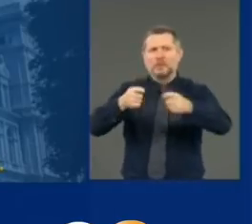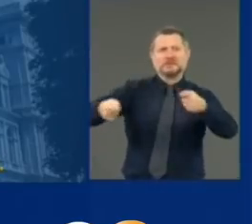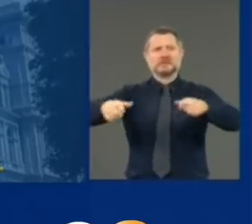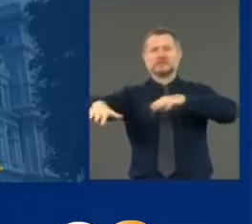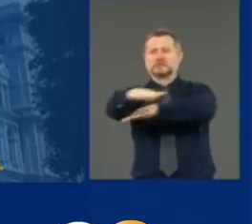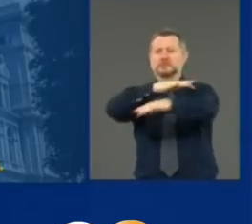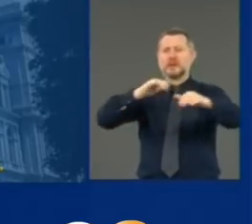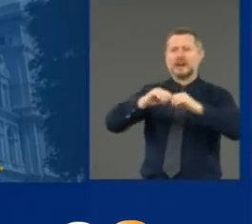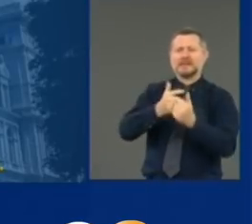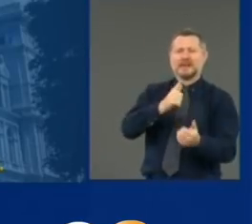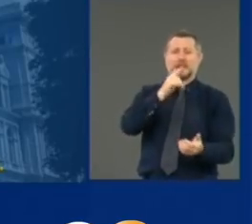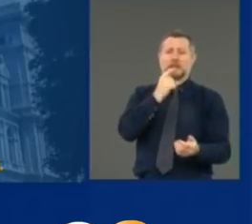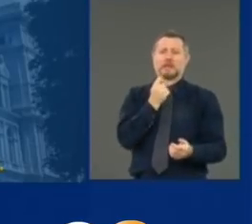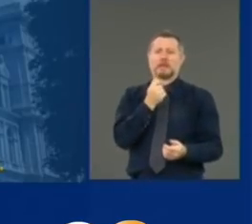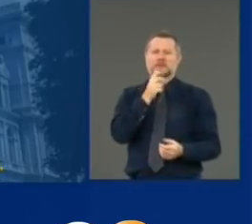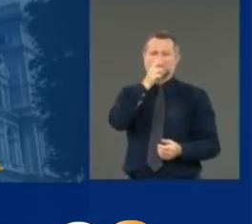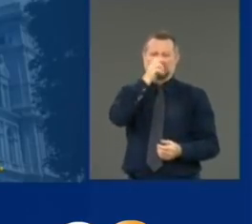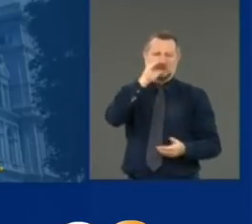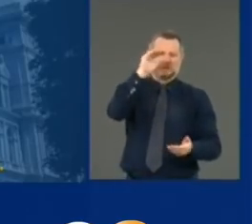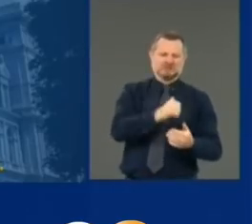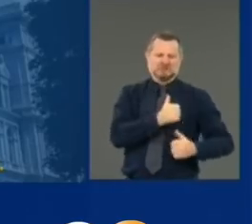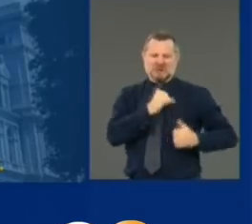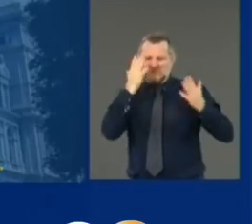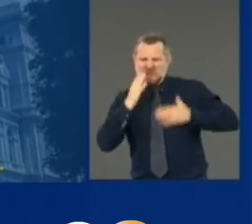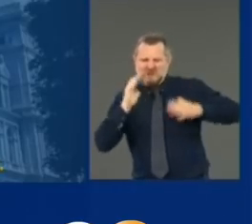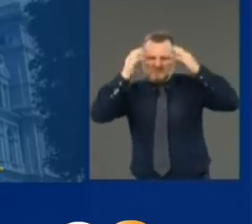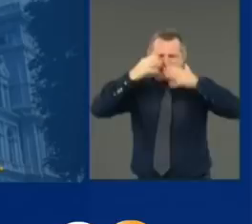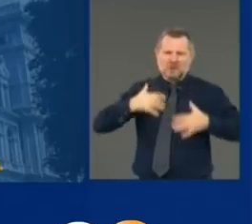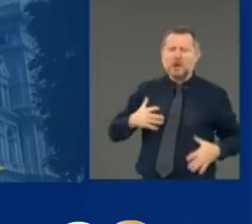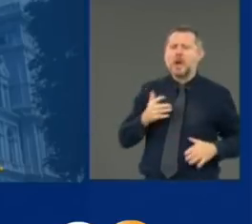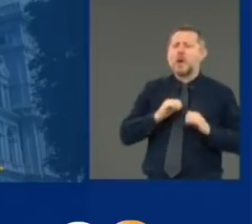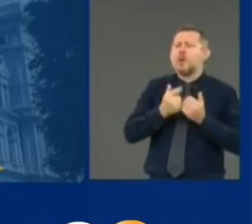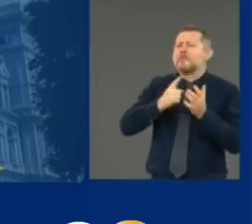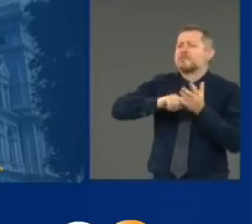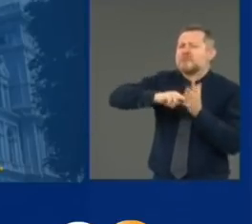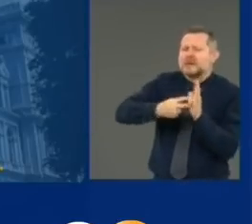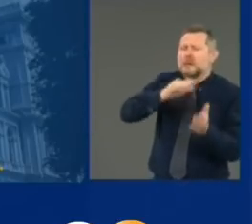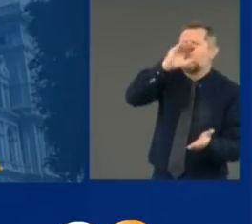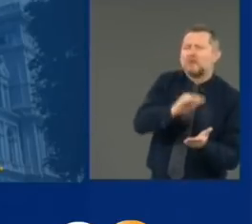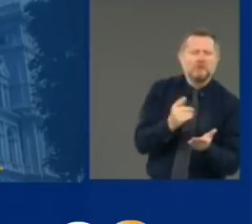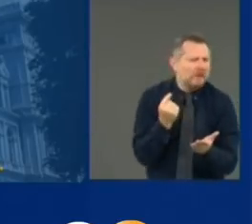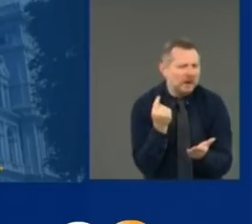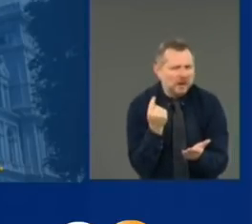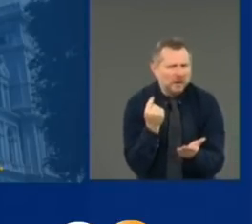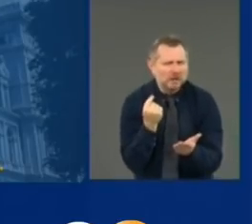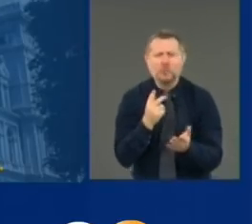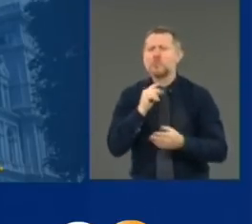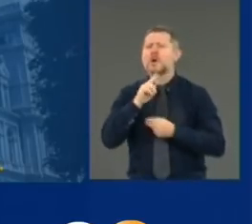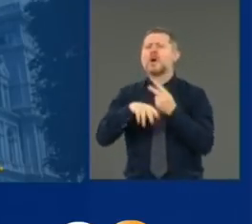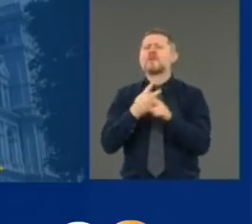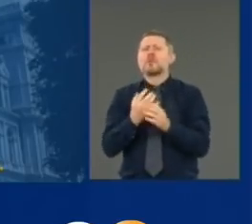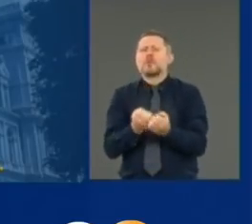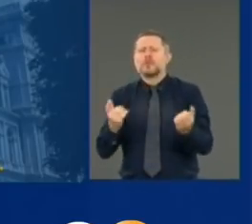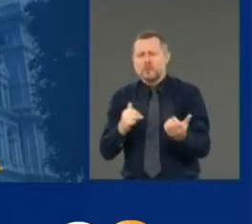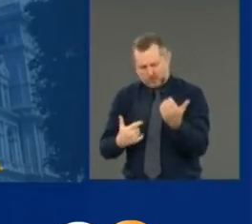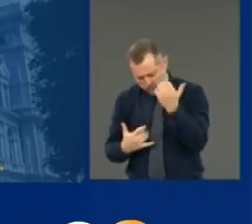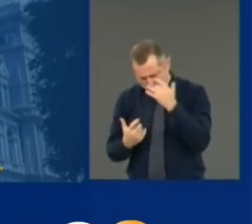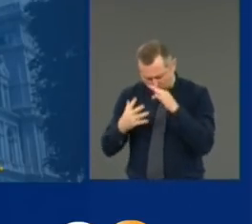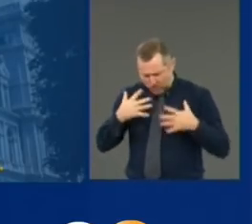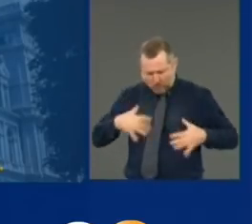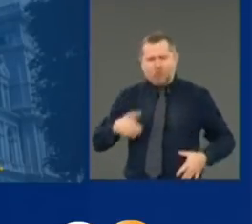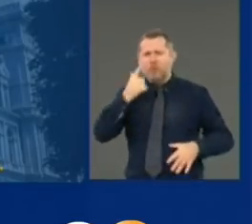the police. What do you mean by demilitarizing the police? What equipment do you want them to have and not